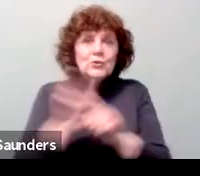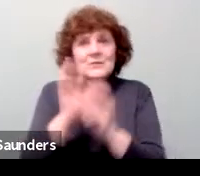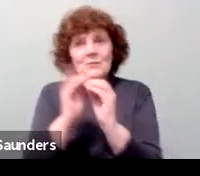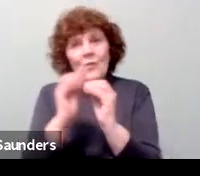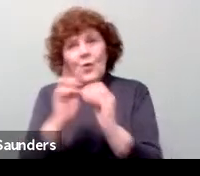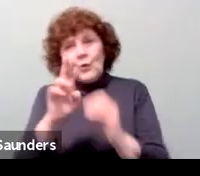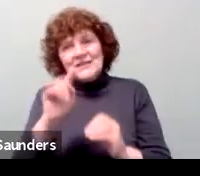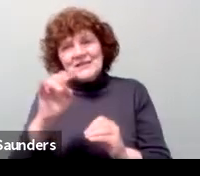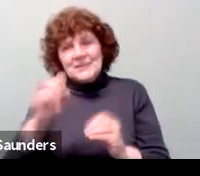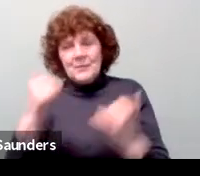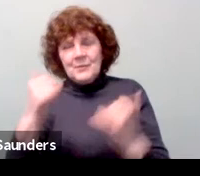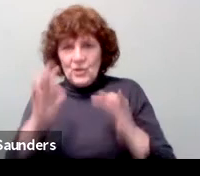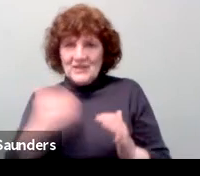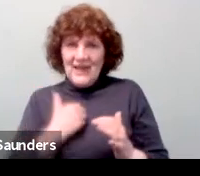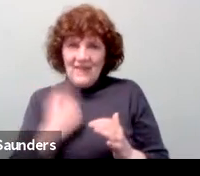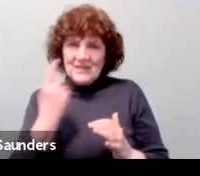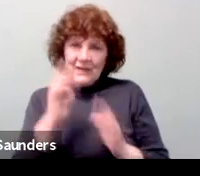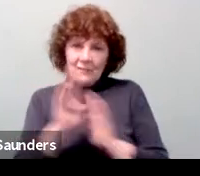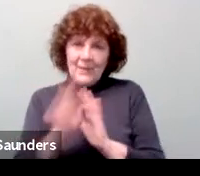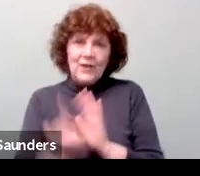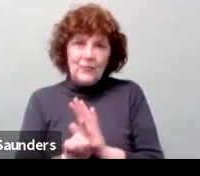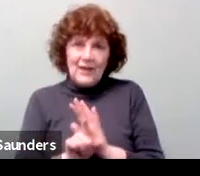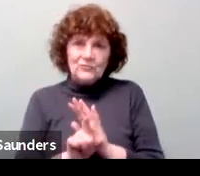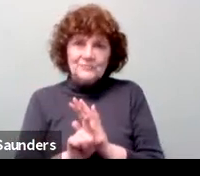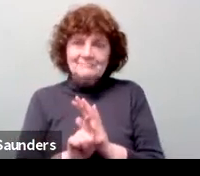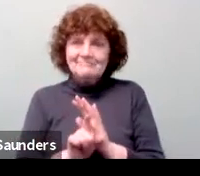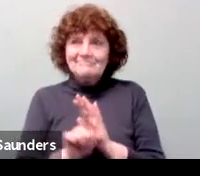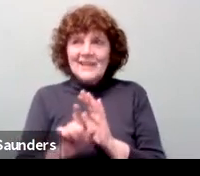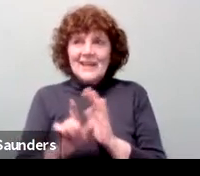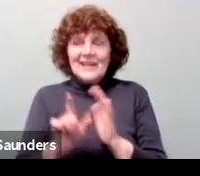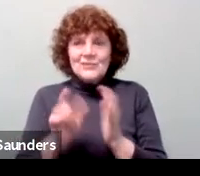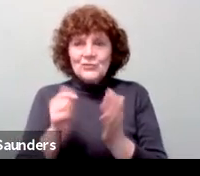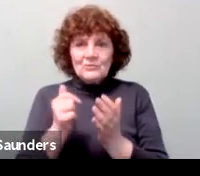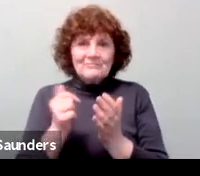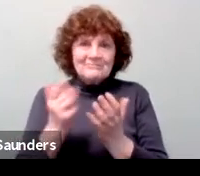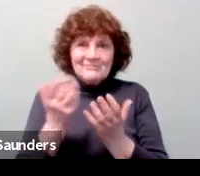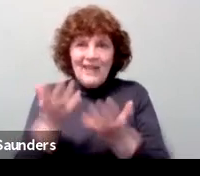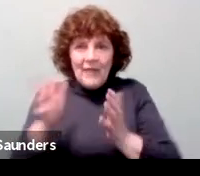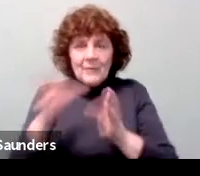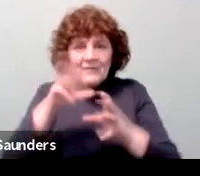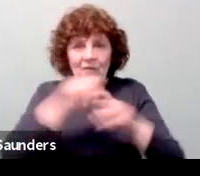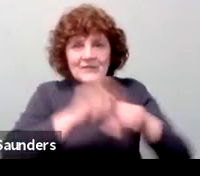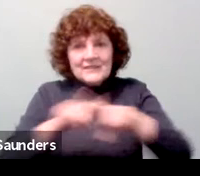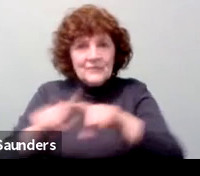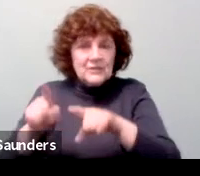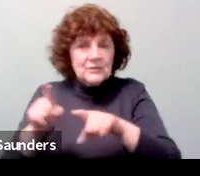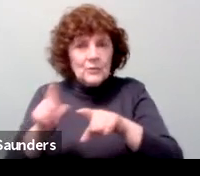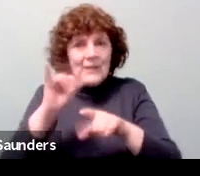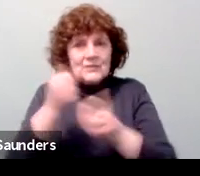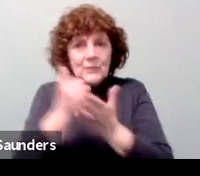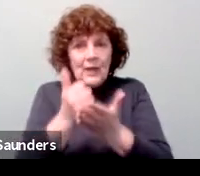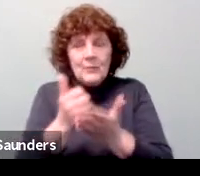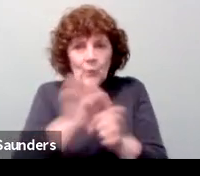have some set of background where we can tap the shoulders. But I was only able to do that because I had